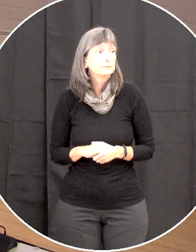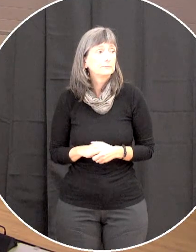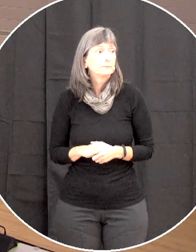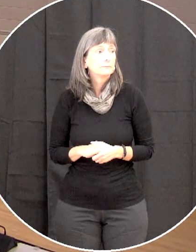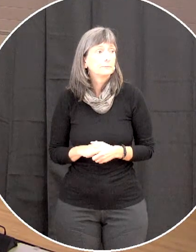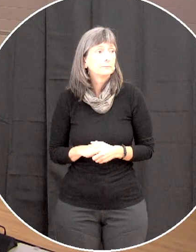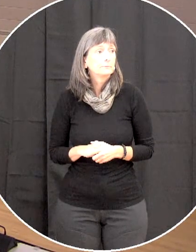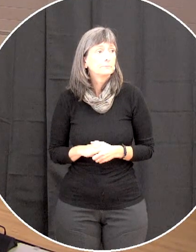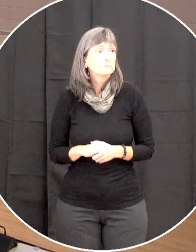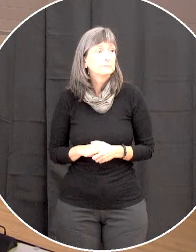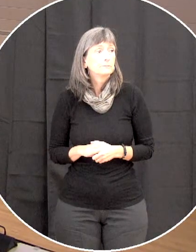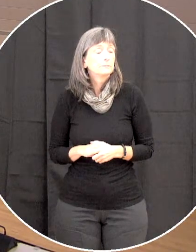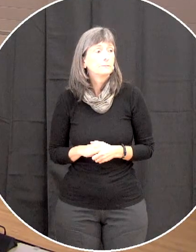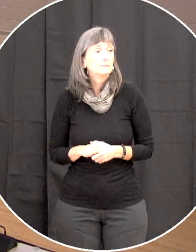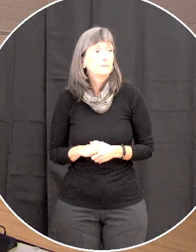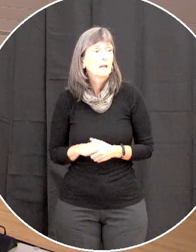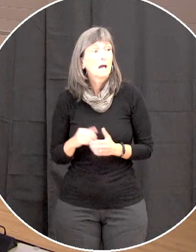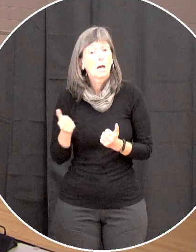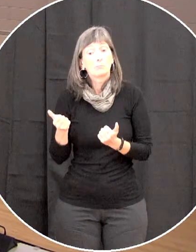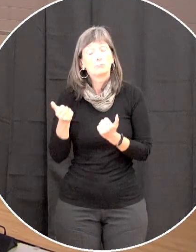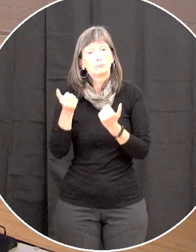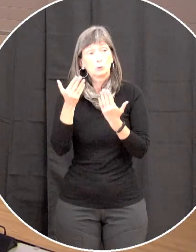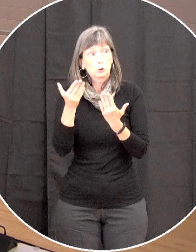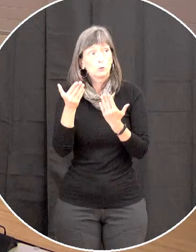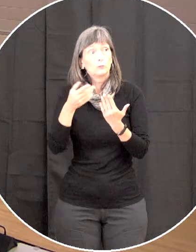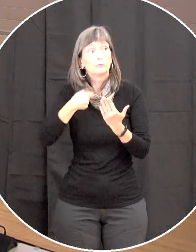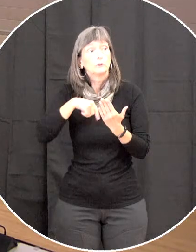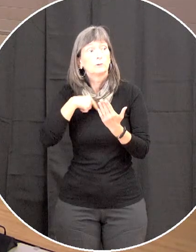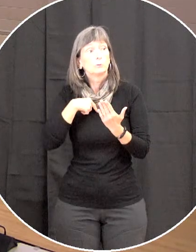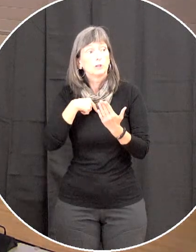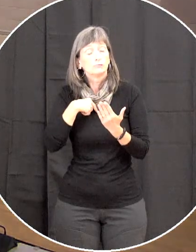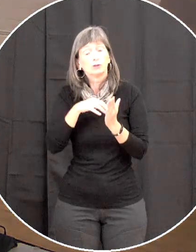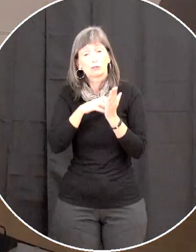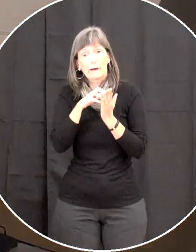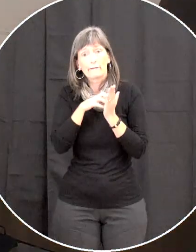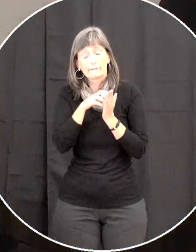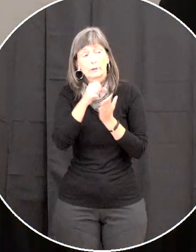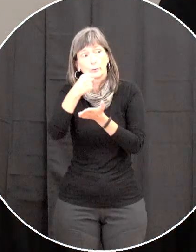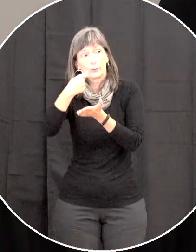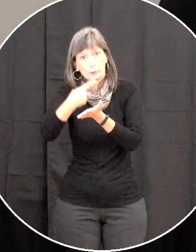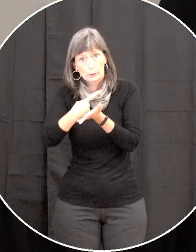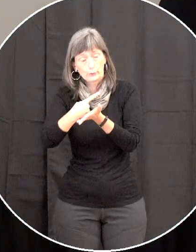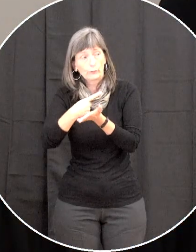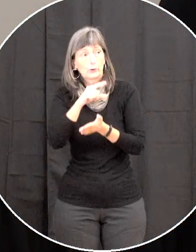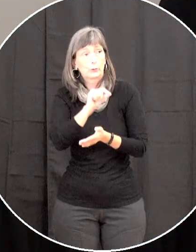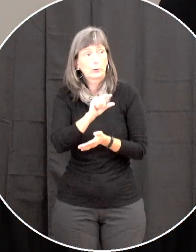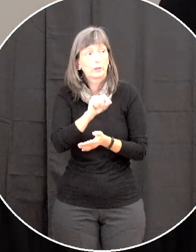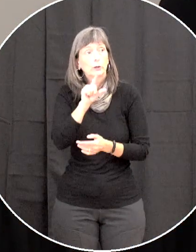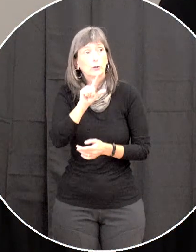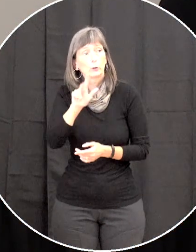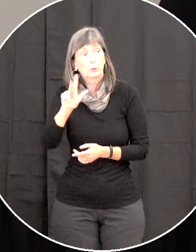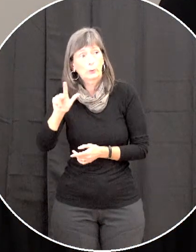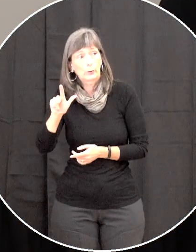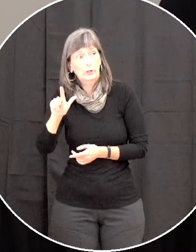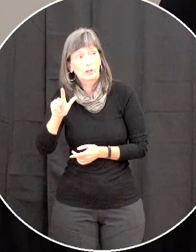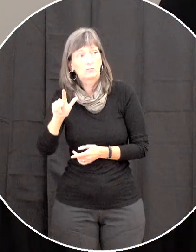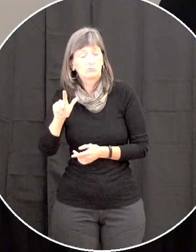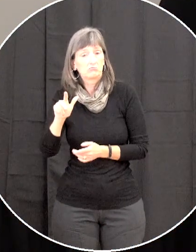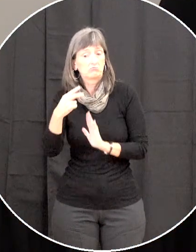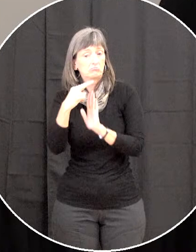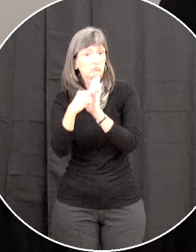I move that the board approve the draft strategic plan 2020 to 2023 as